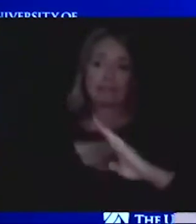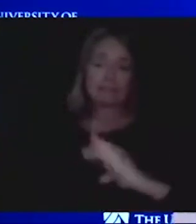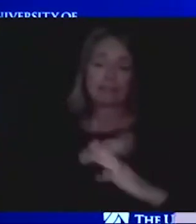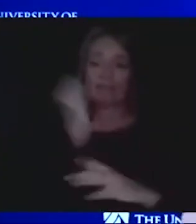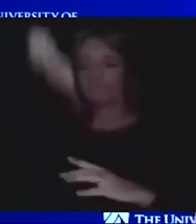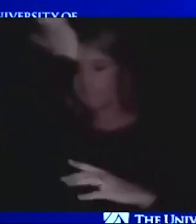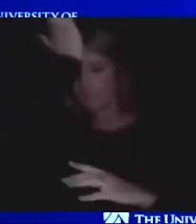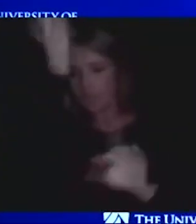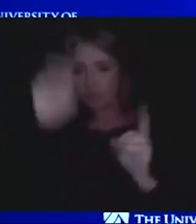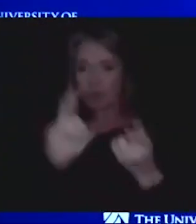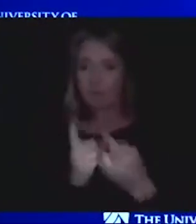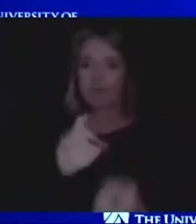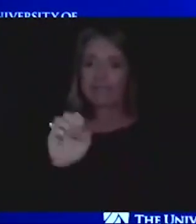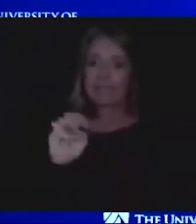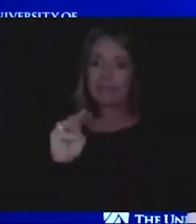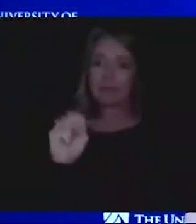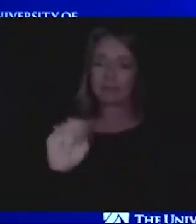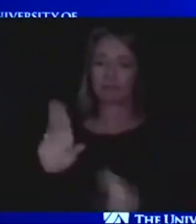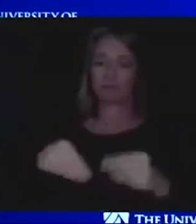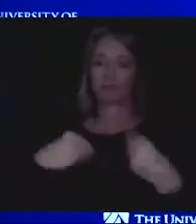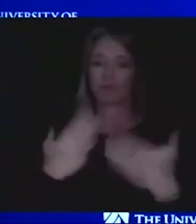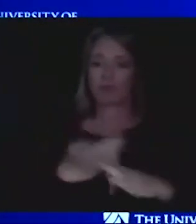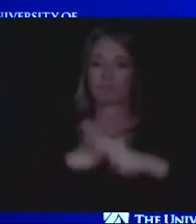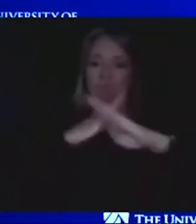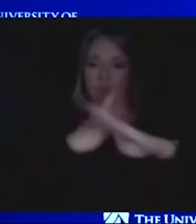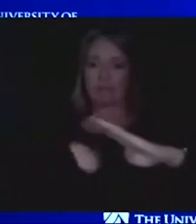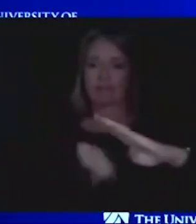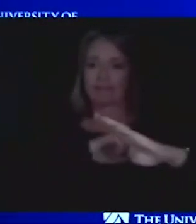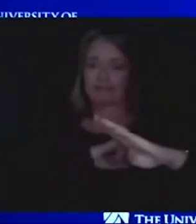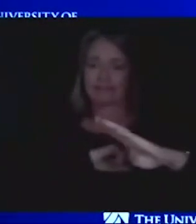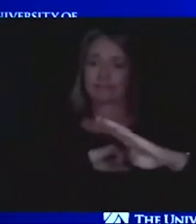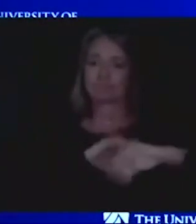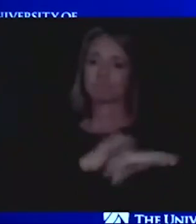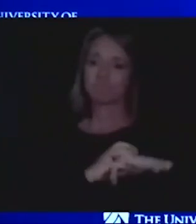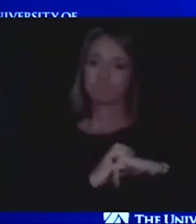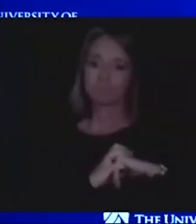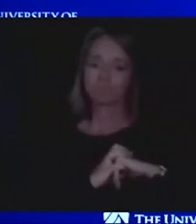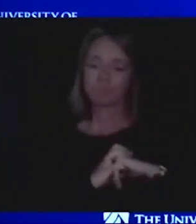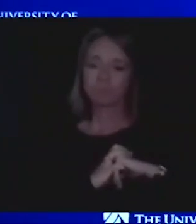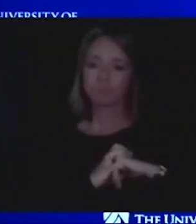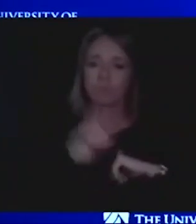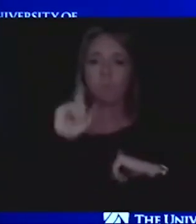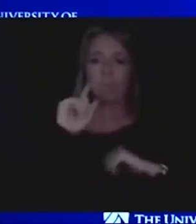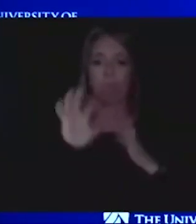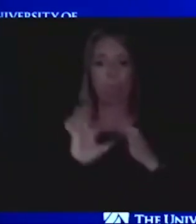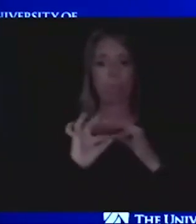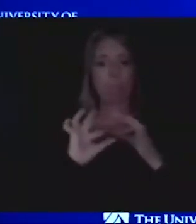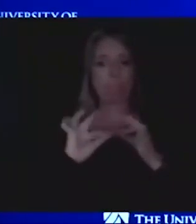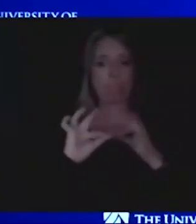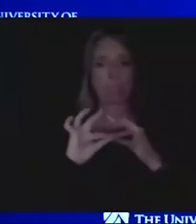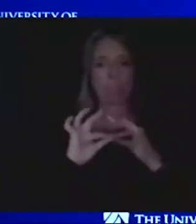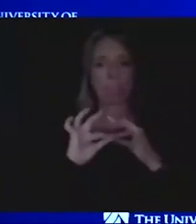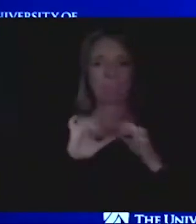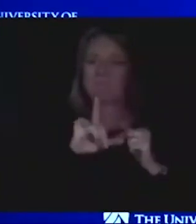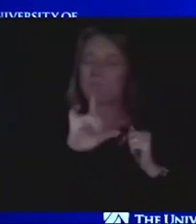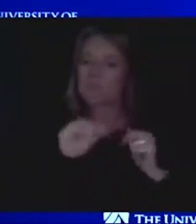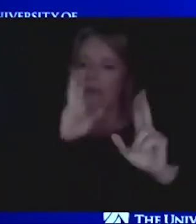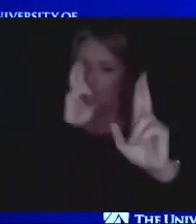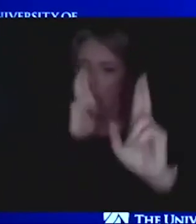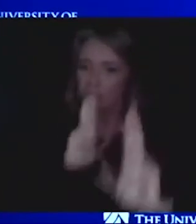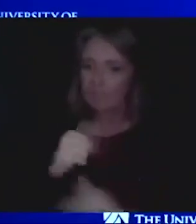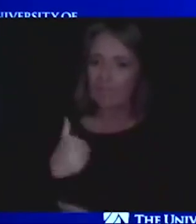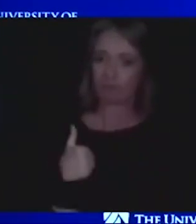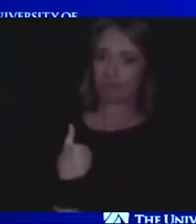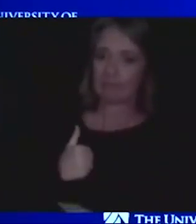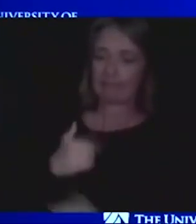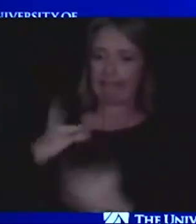provide those services and protect us. And just hearing that comment, certainly would respect that military leader, but it is also somewhat of